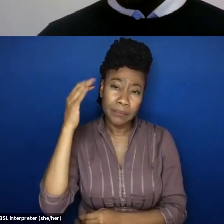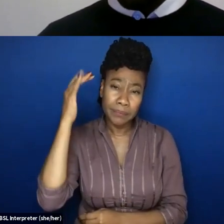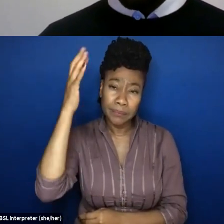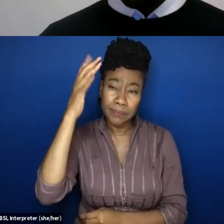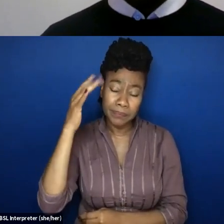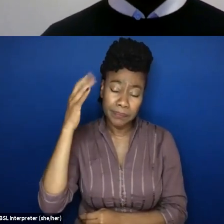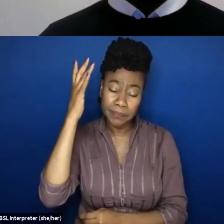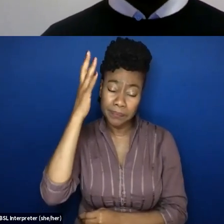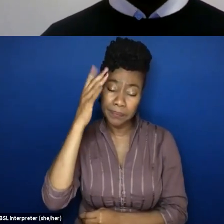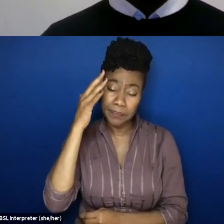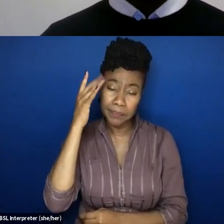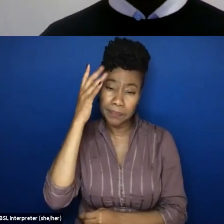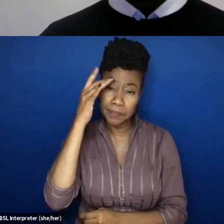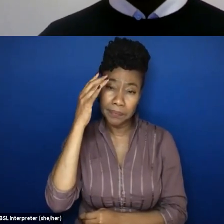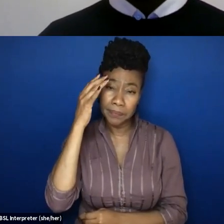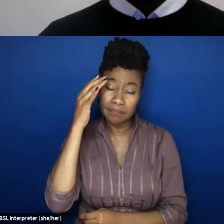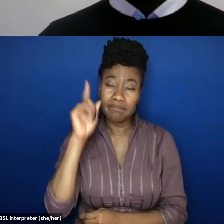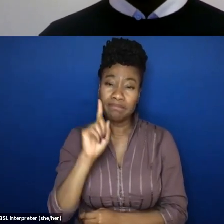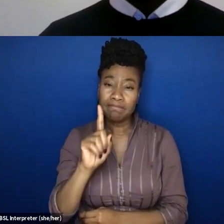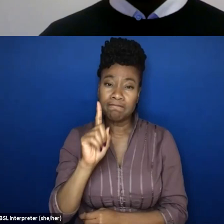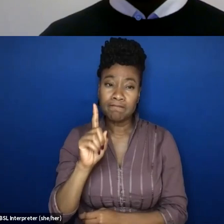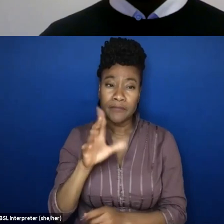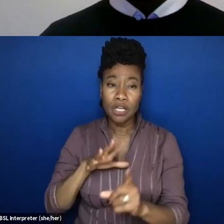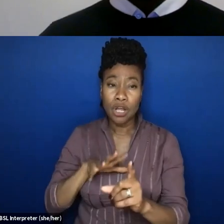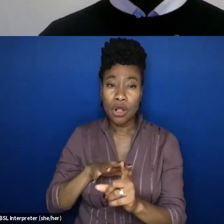of cultural competence. So